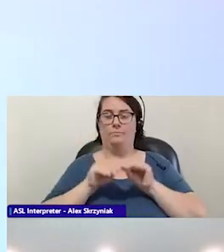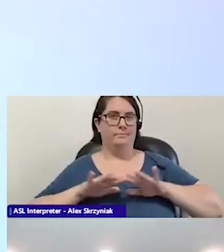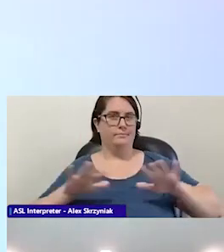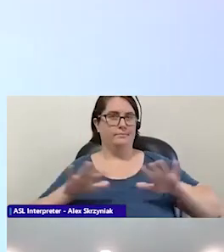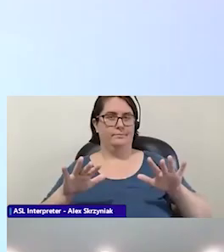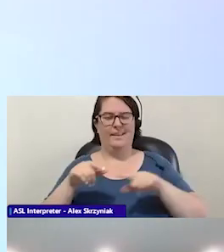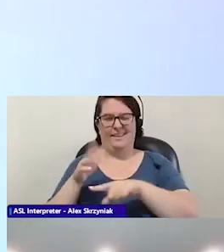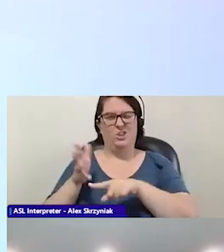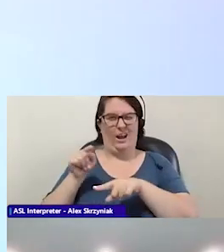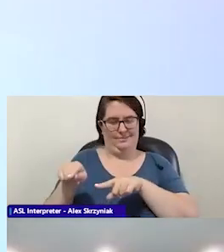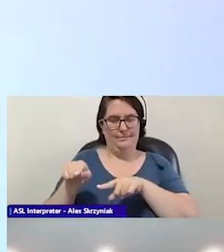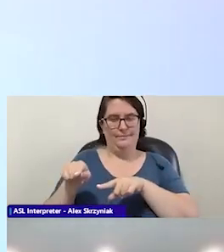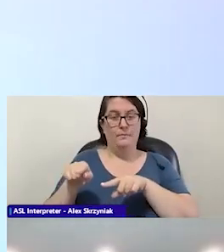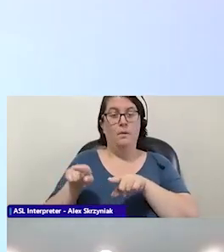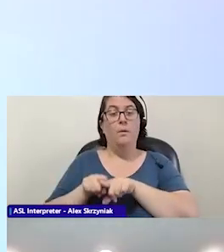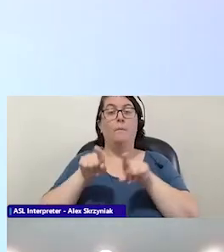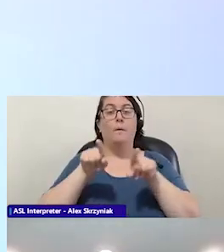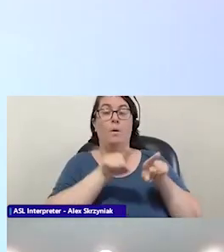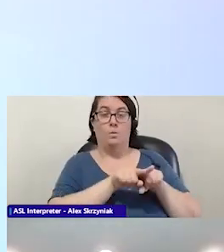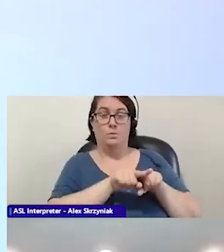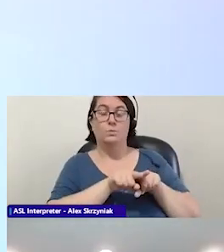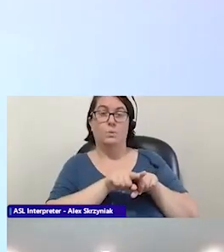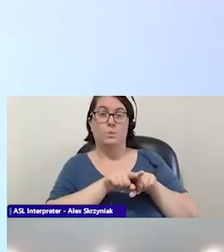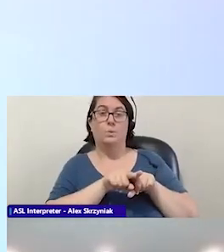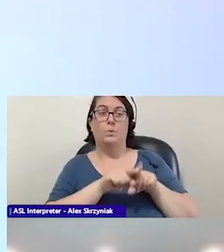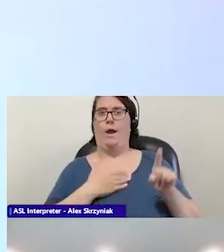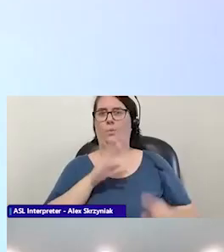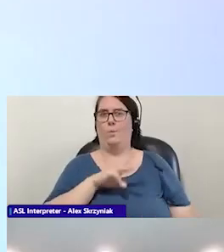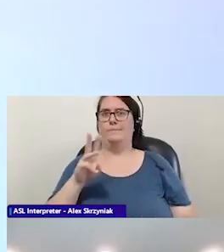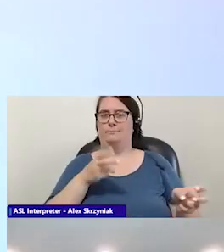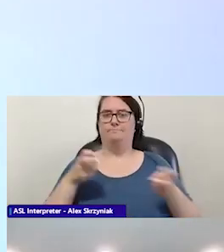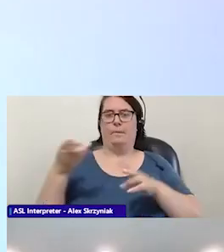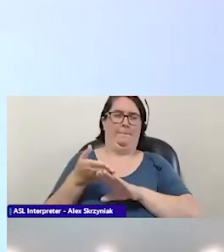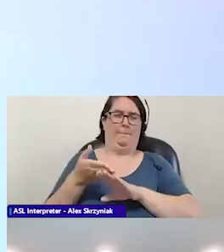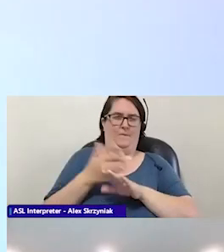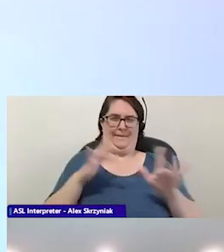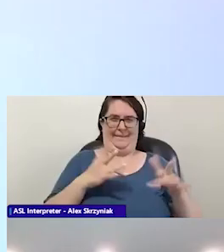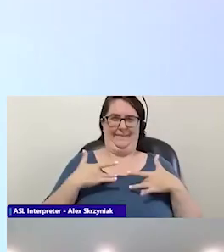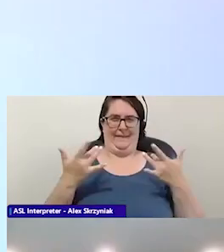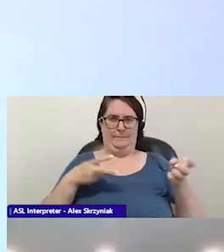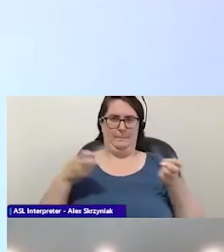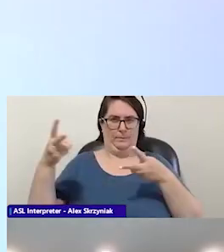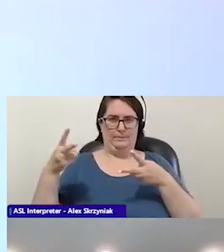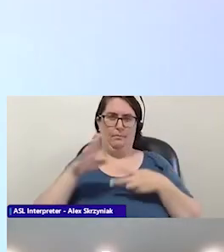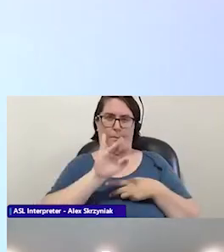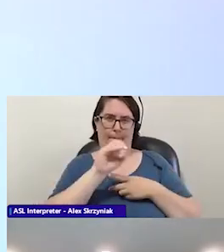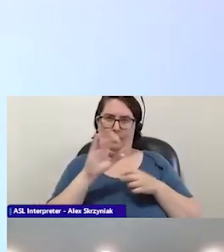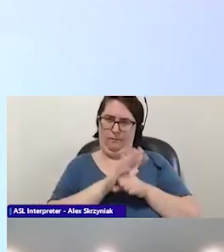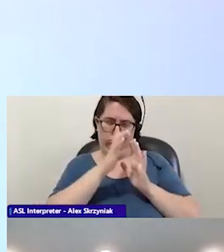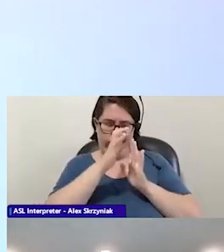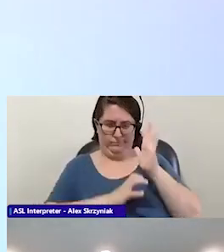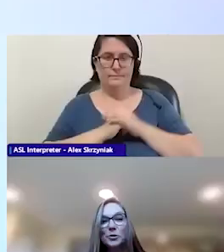chat, and as well as on our websites prior to the event being posted. It gives me great